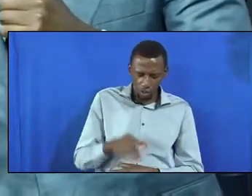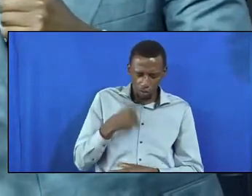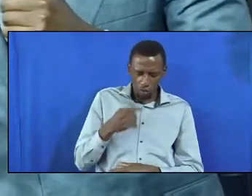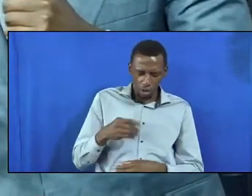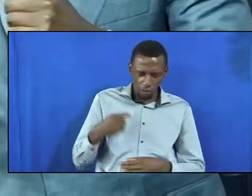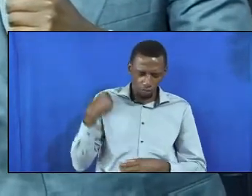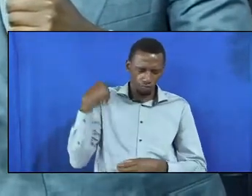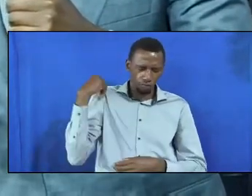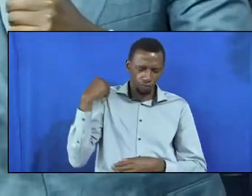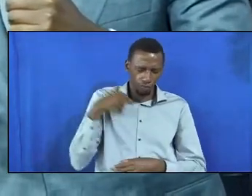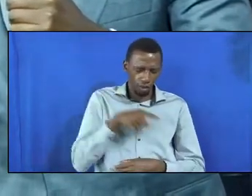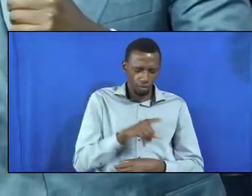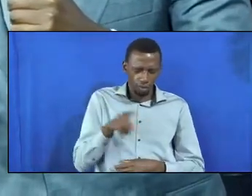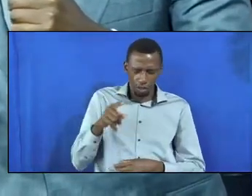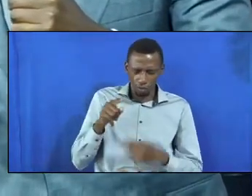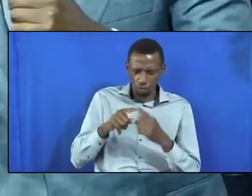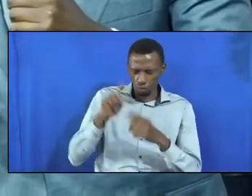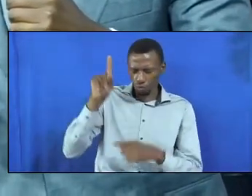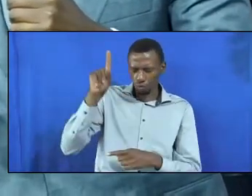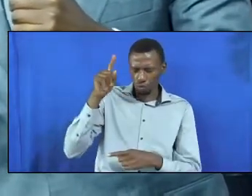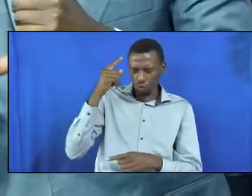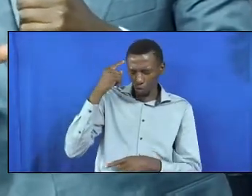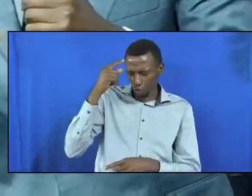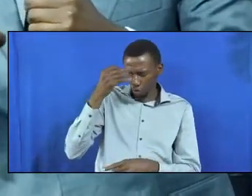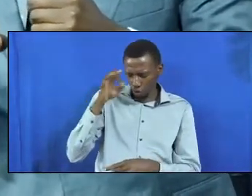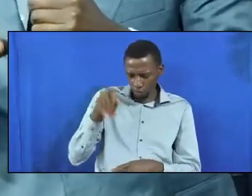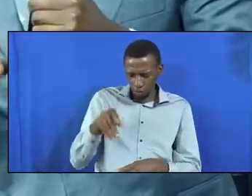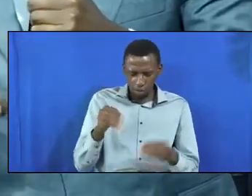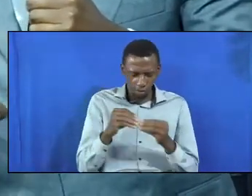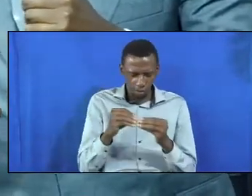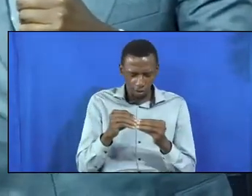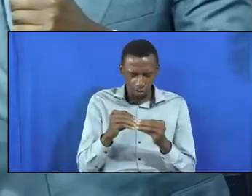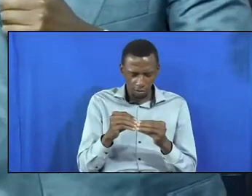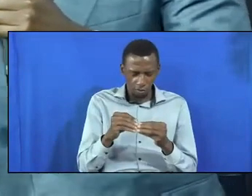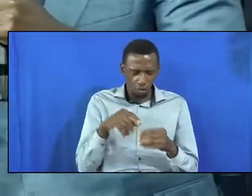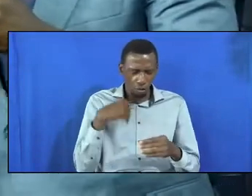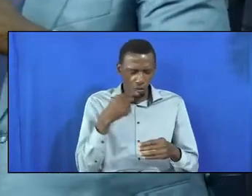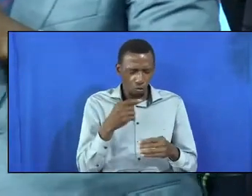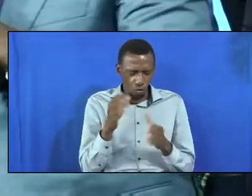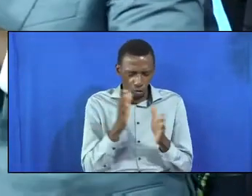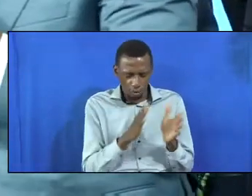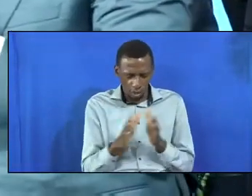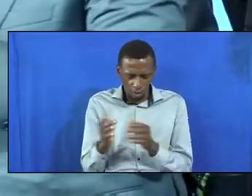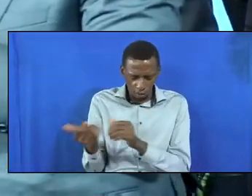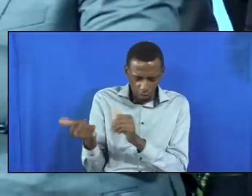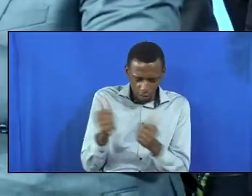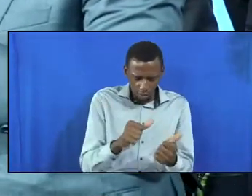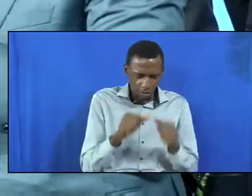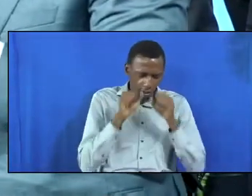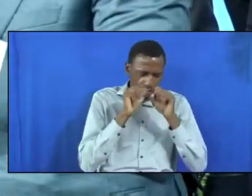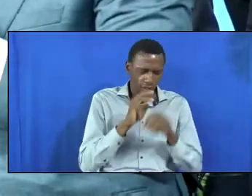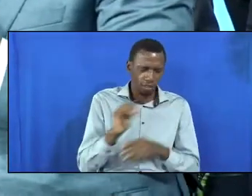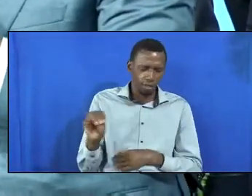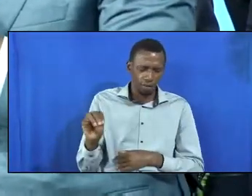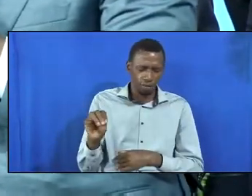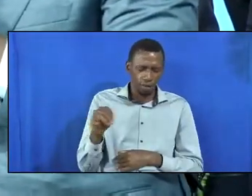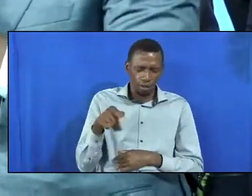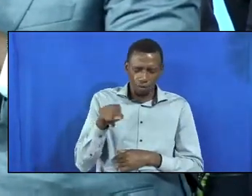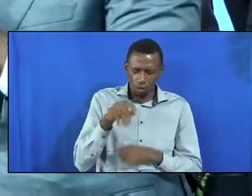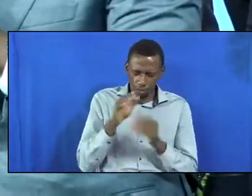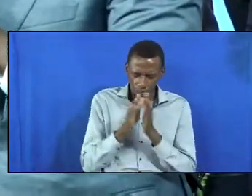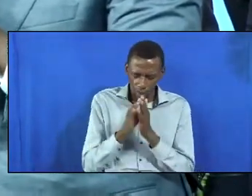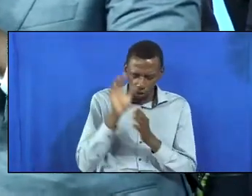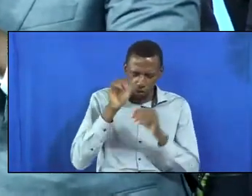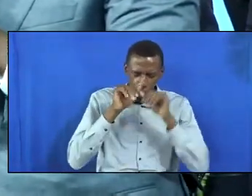meeting. And as you bless these who will be baptized, we pray that you bless these servants of yours